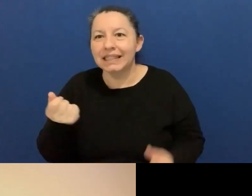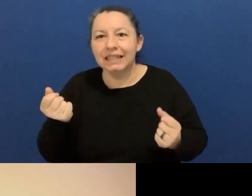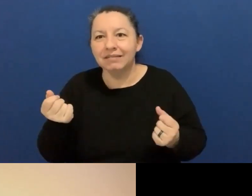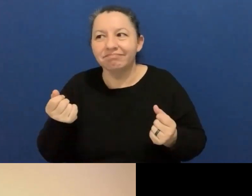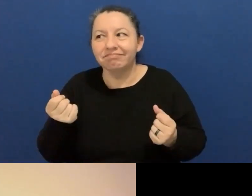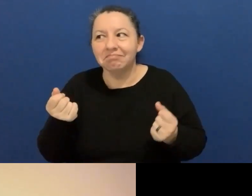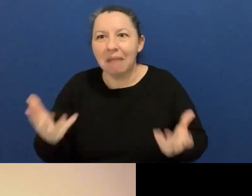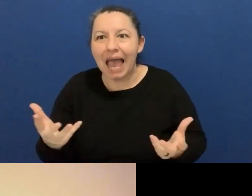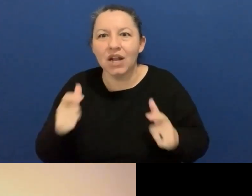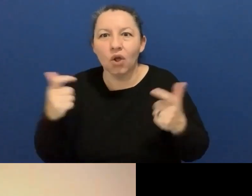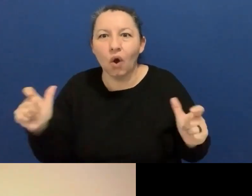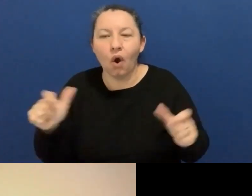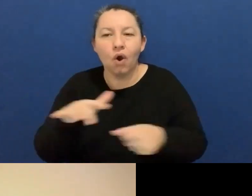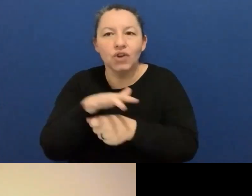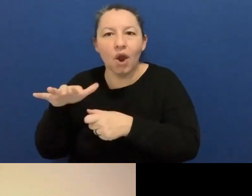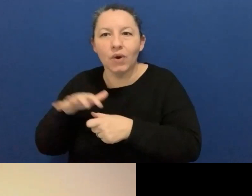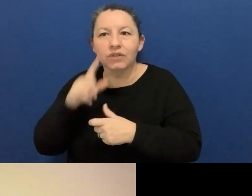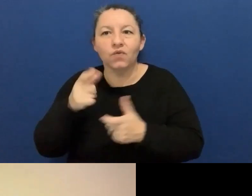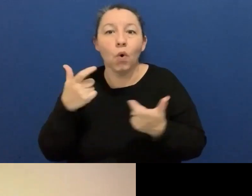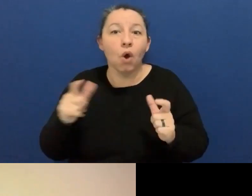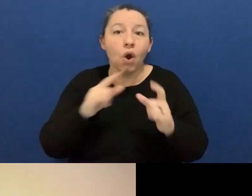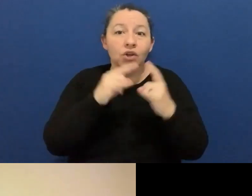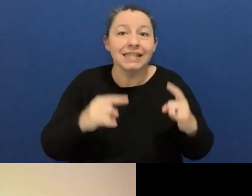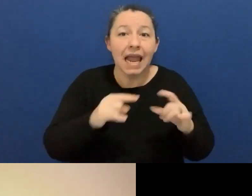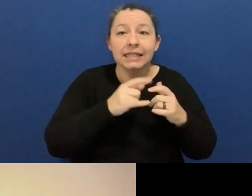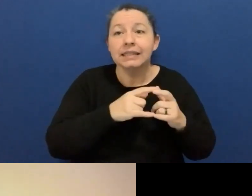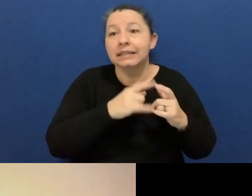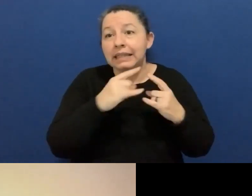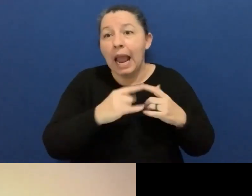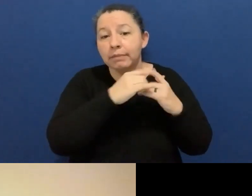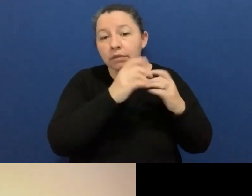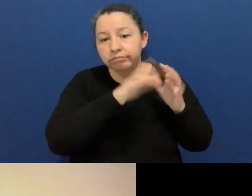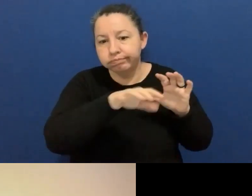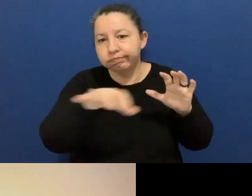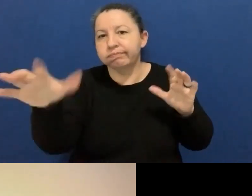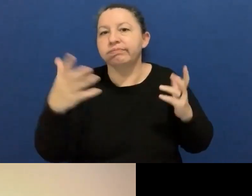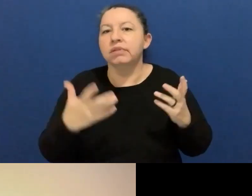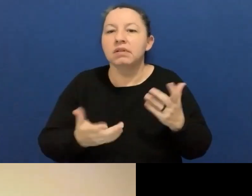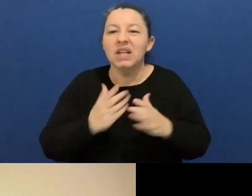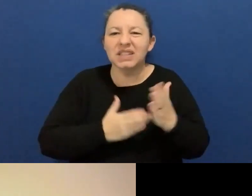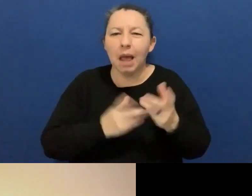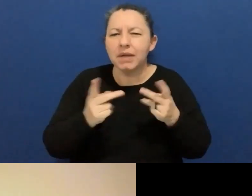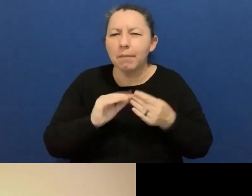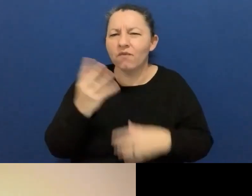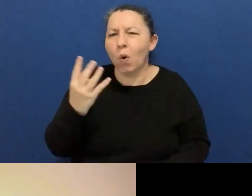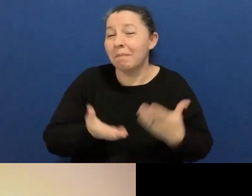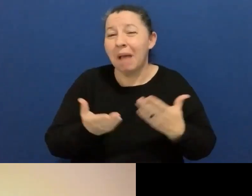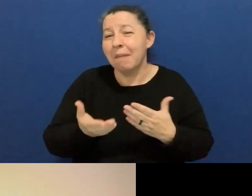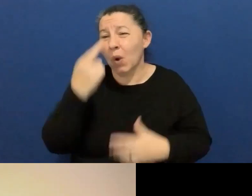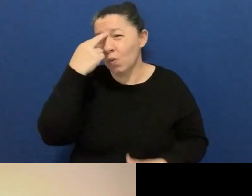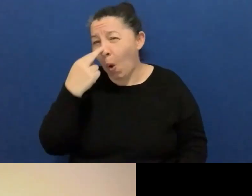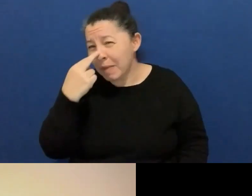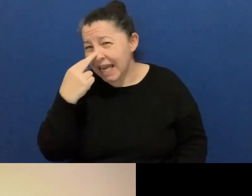areas for big tent emplacements. Now there's some near site 4, but those also might be Roman or later.